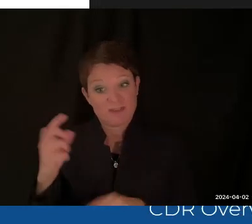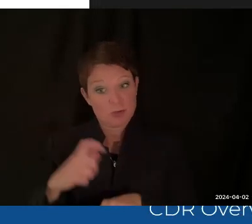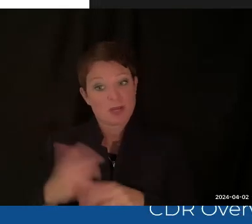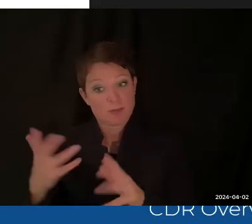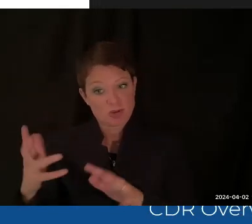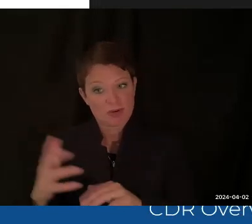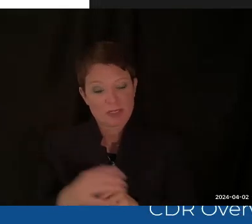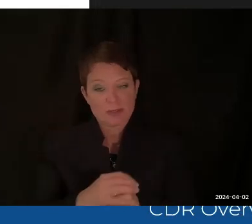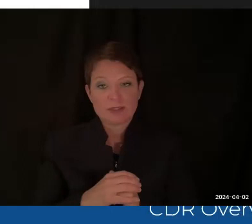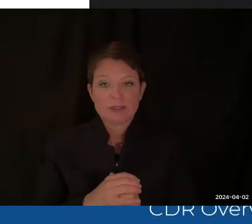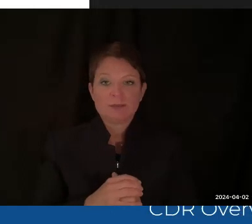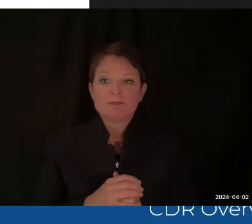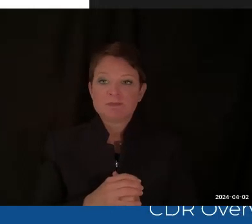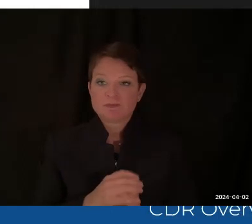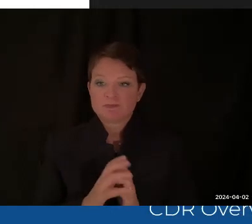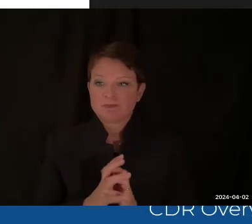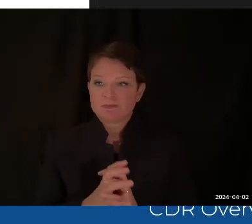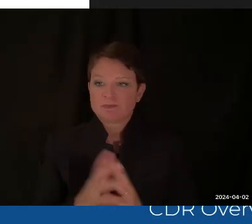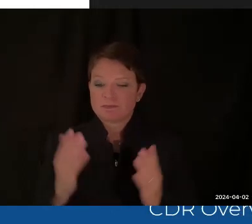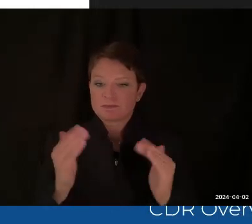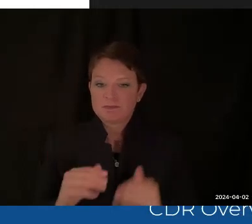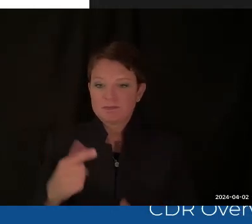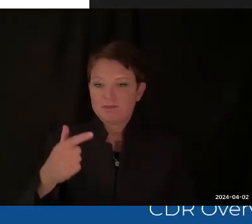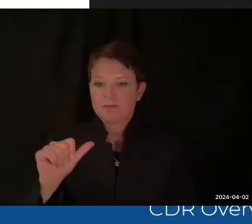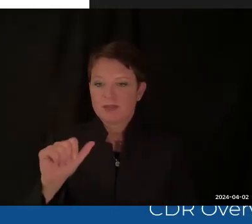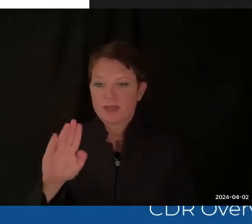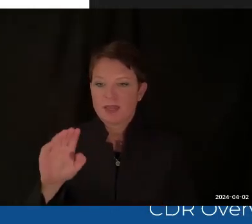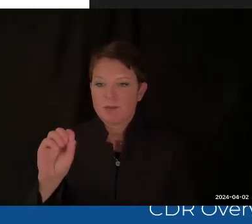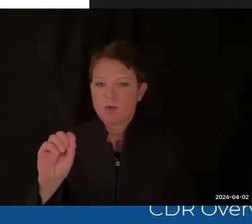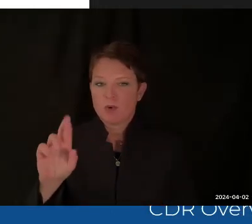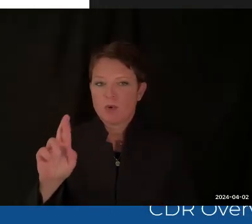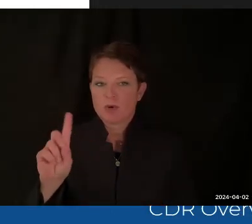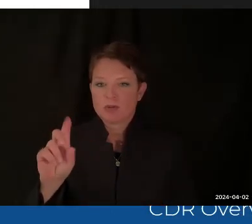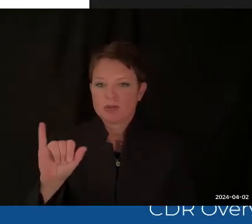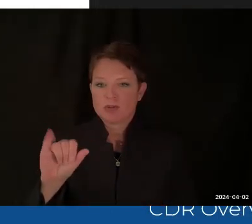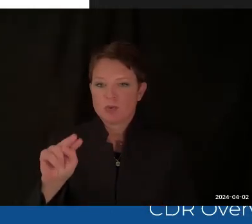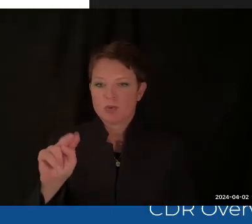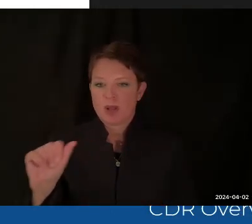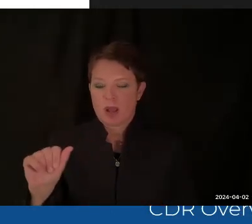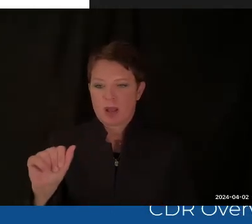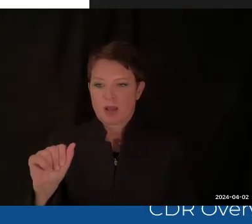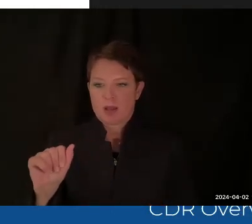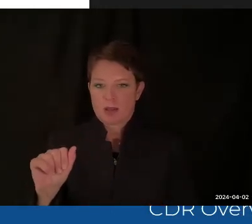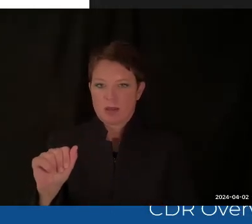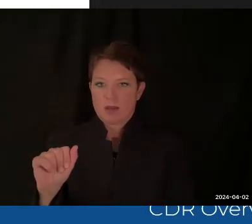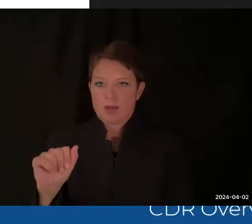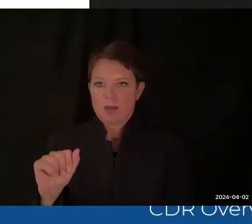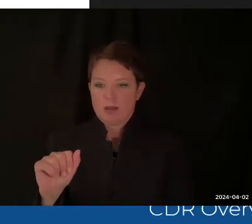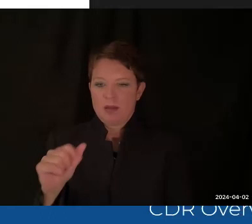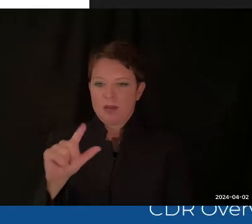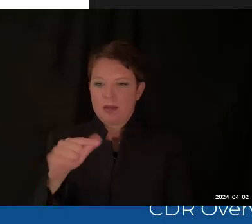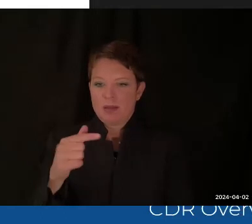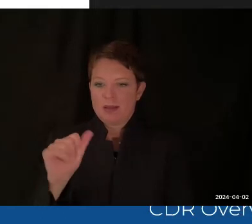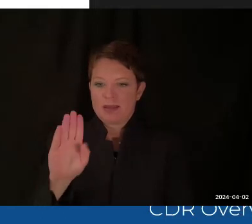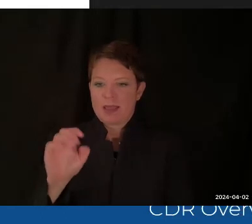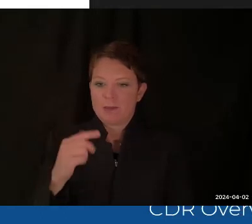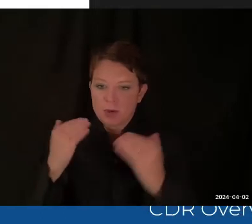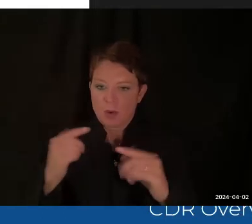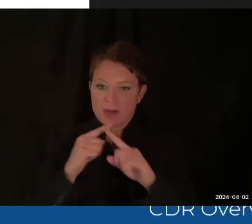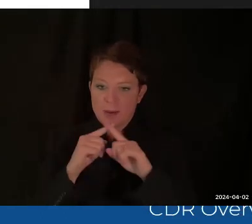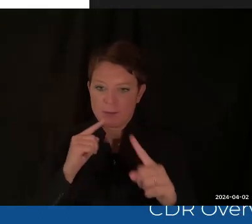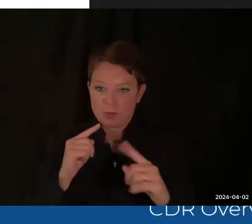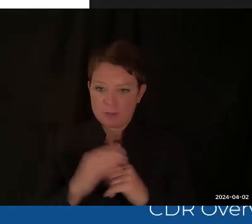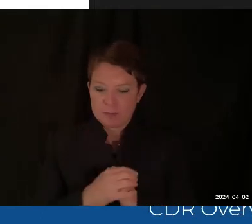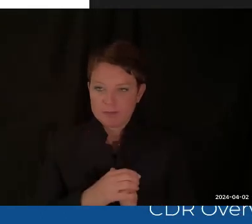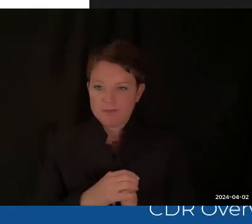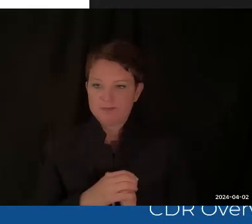times. Next is Gabe Orduna. Gabe, you should be able to unmute at this time.